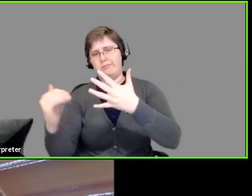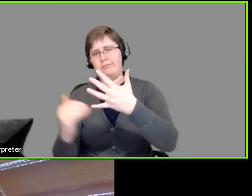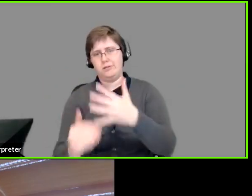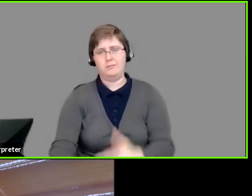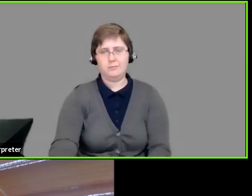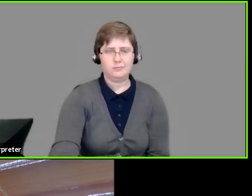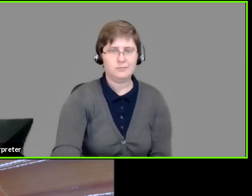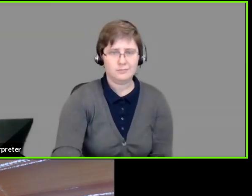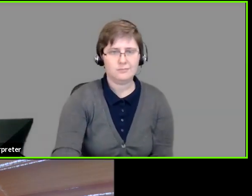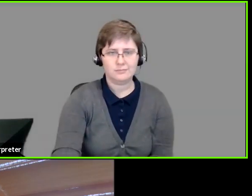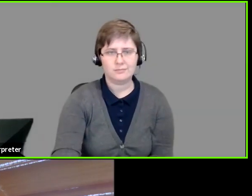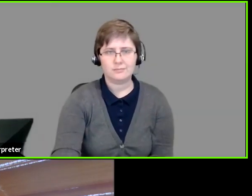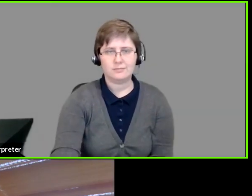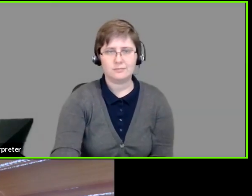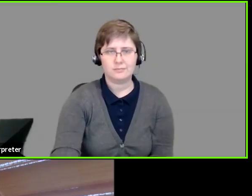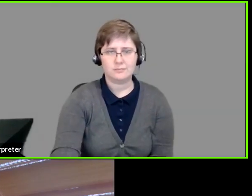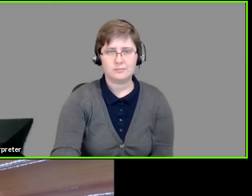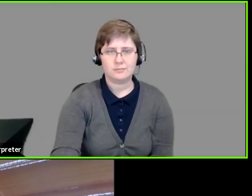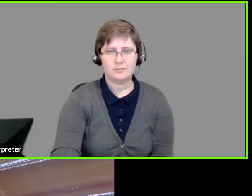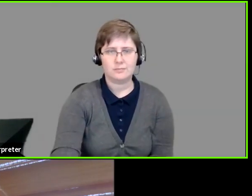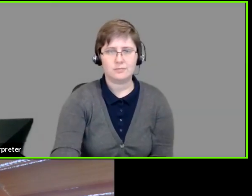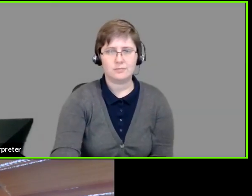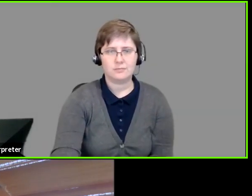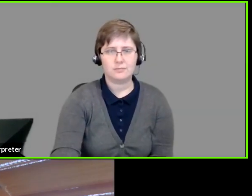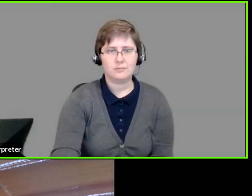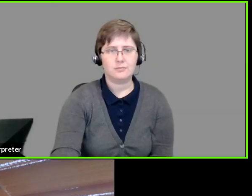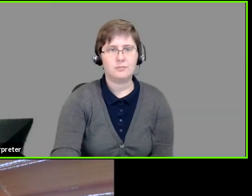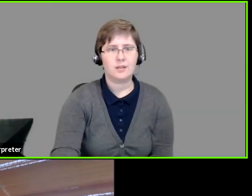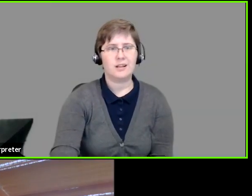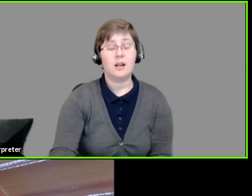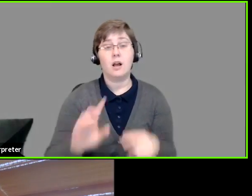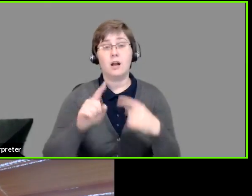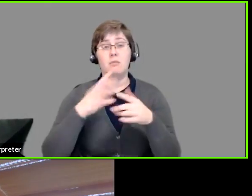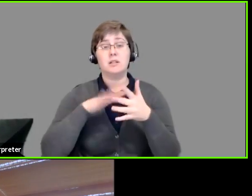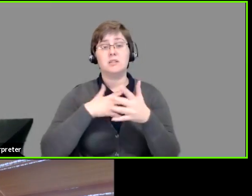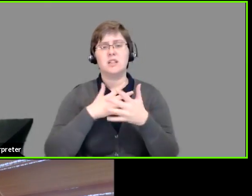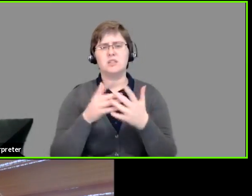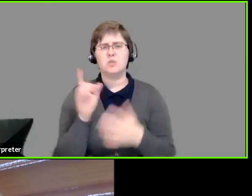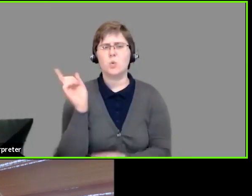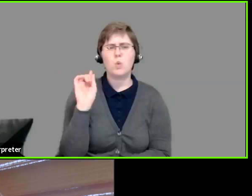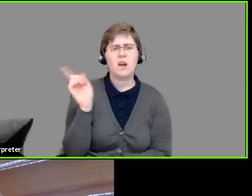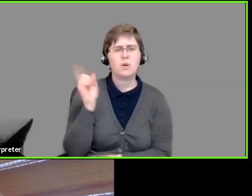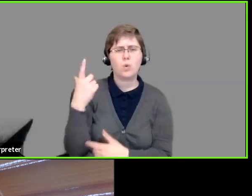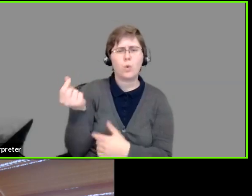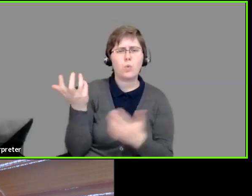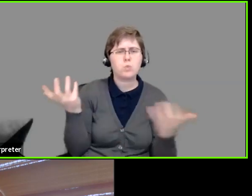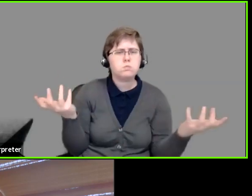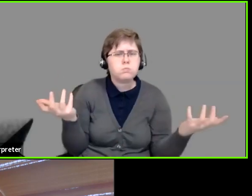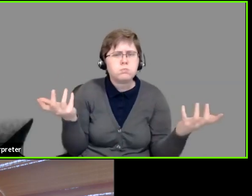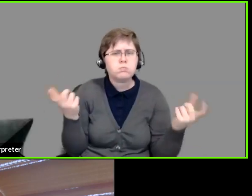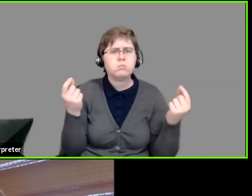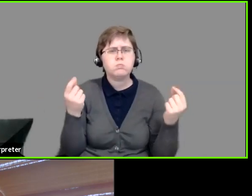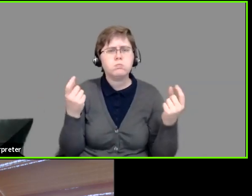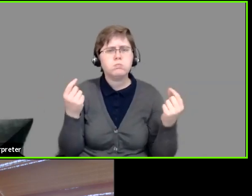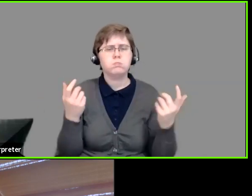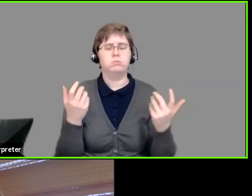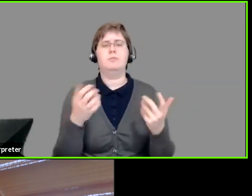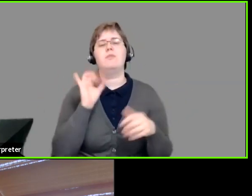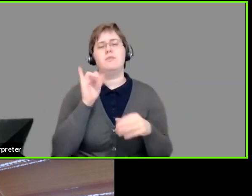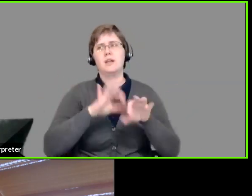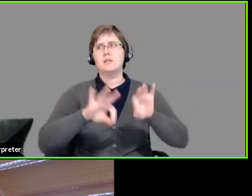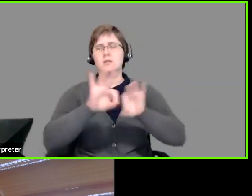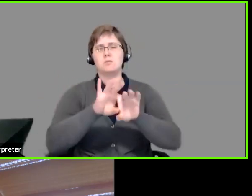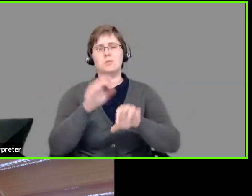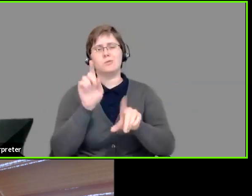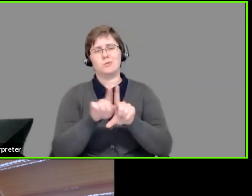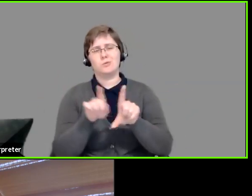The thing about the scheduling too, where are these sites? And I think that's going to be important as well